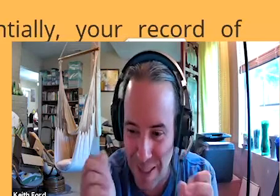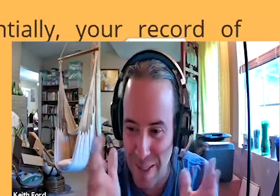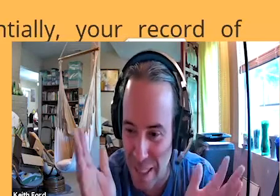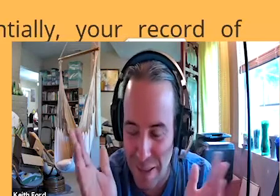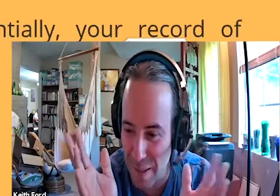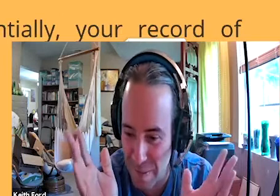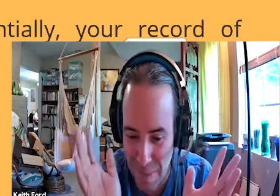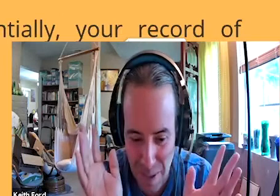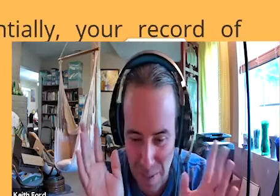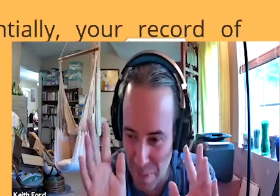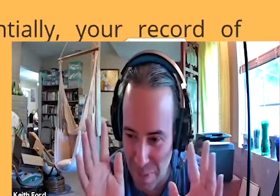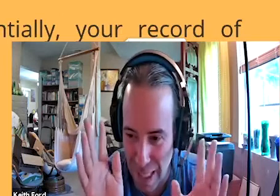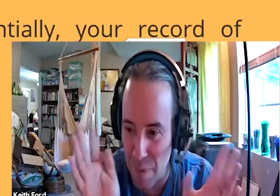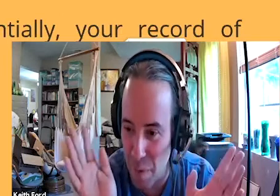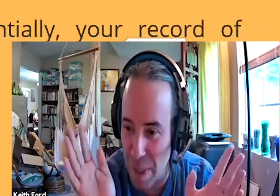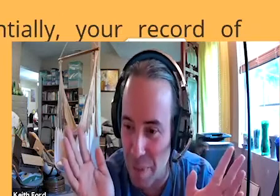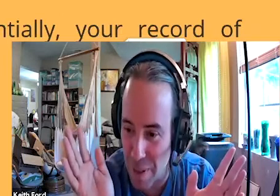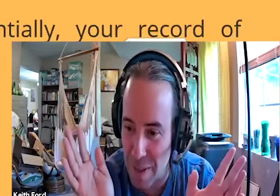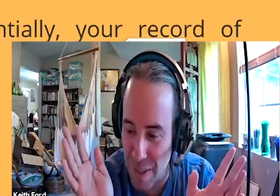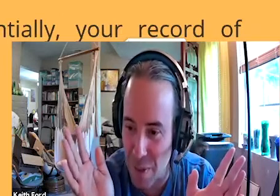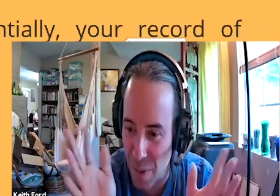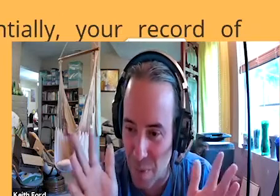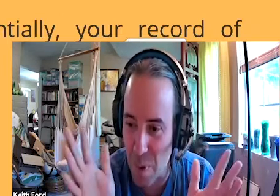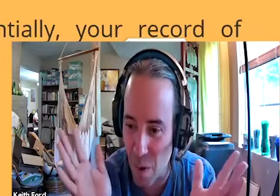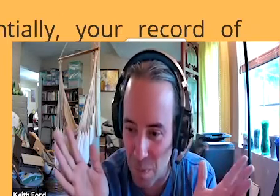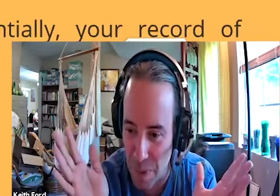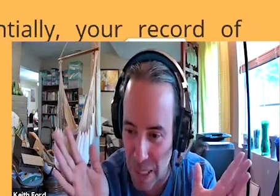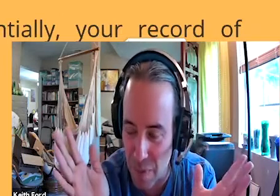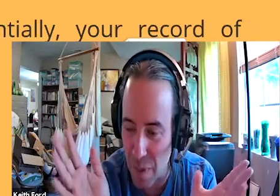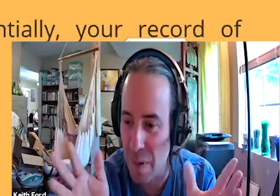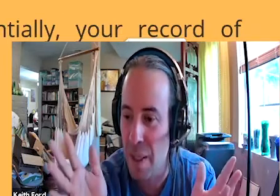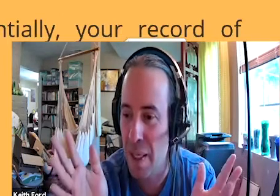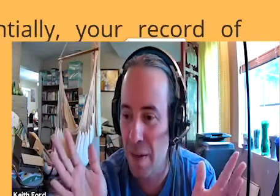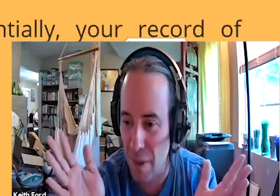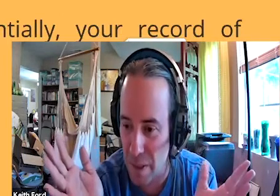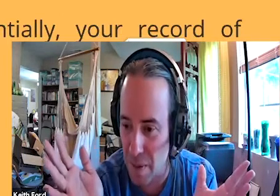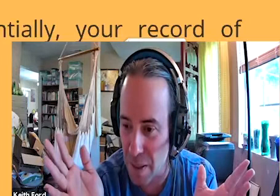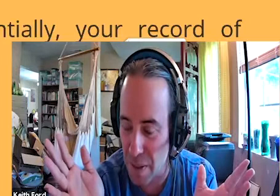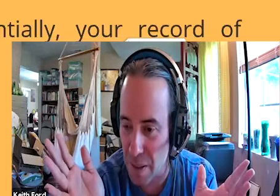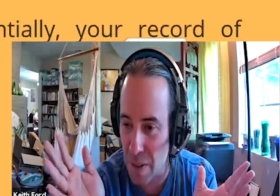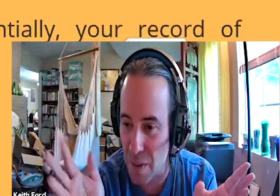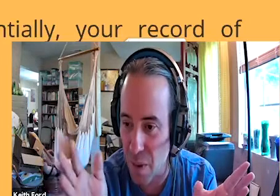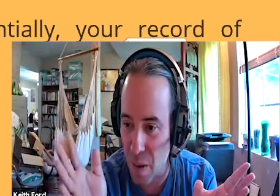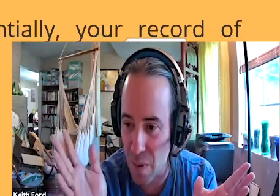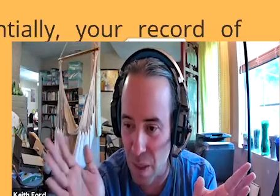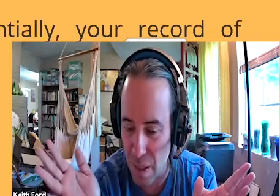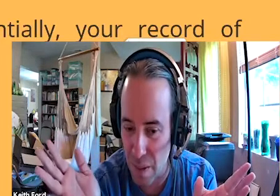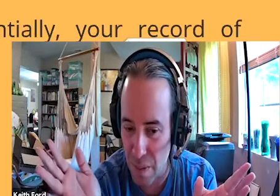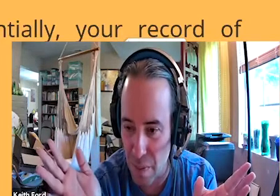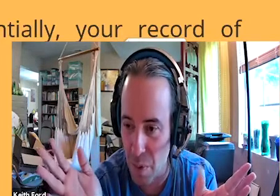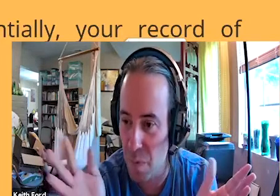Okay, let's say that, heaven forbid, but let's say that you are beset with a very serious illness and you